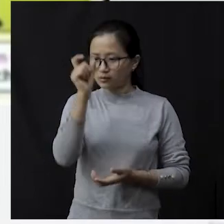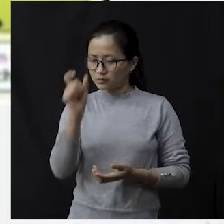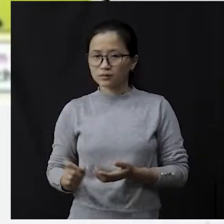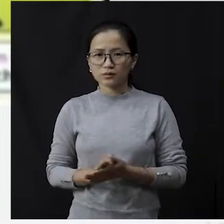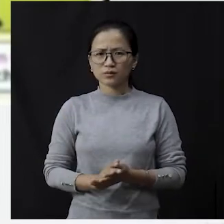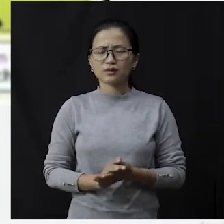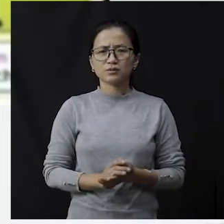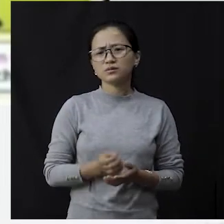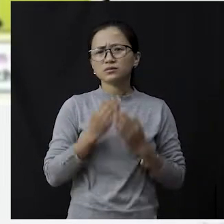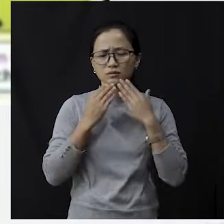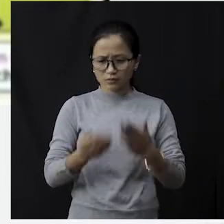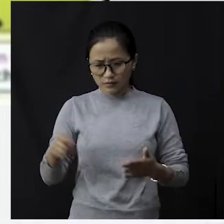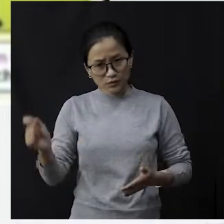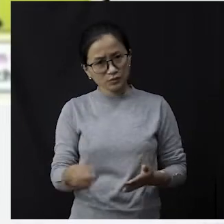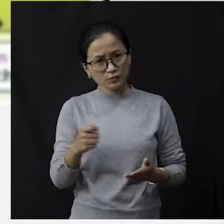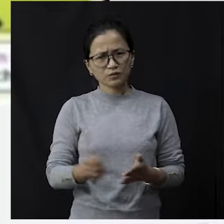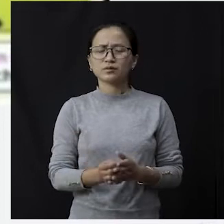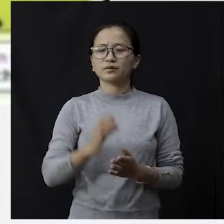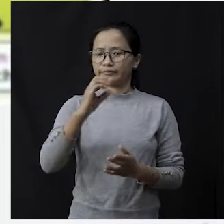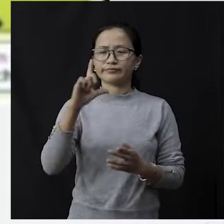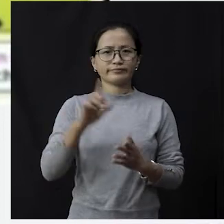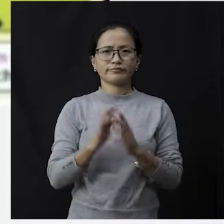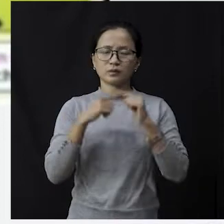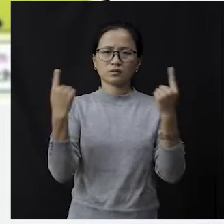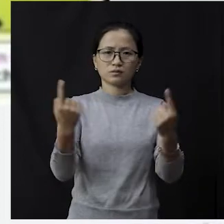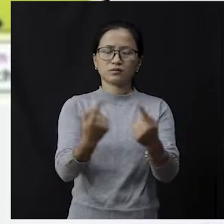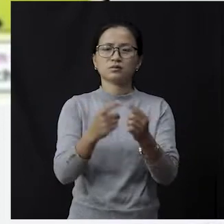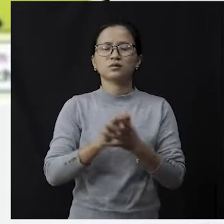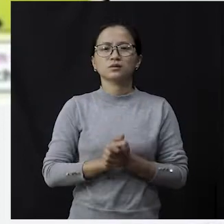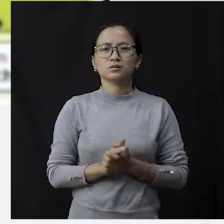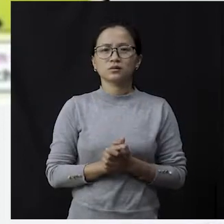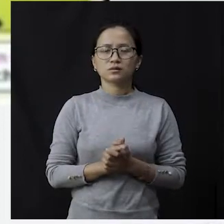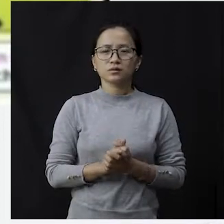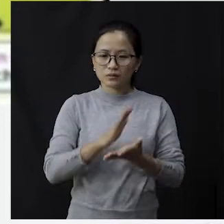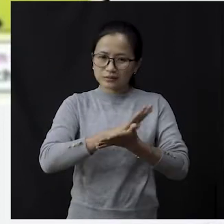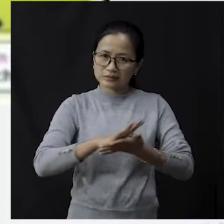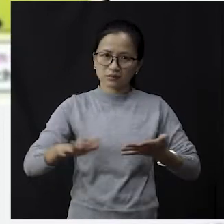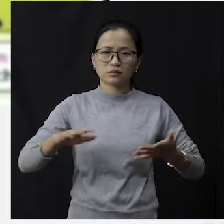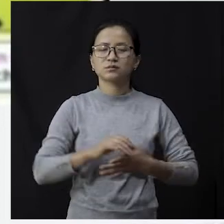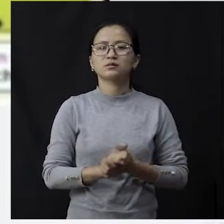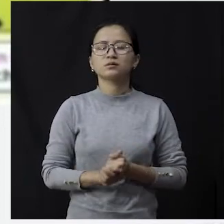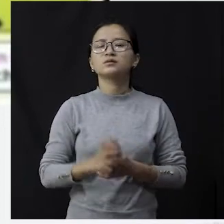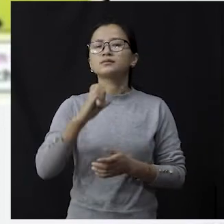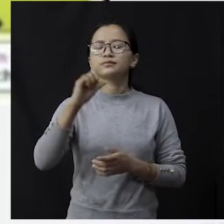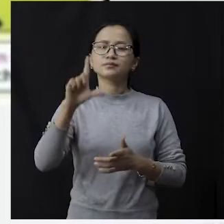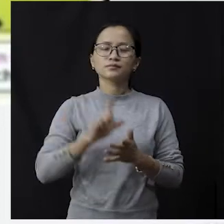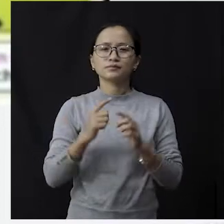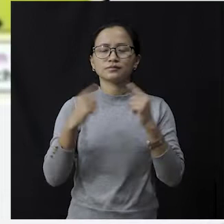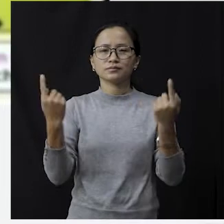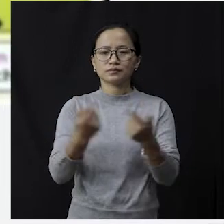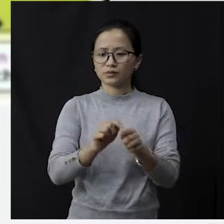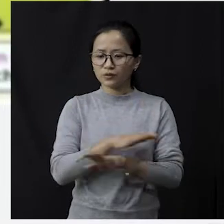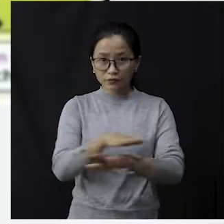your school, sweeping your classrooms and also cleaning your classrooms or